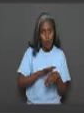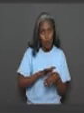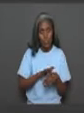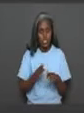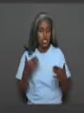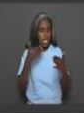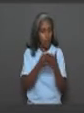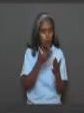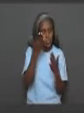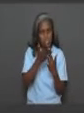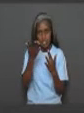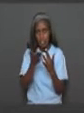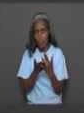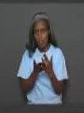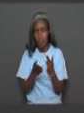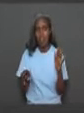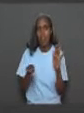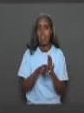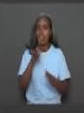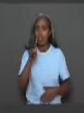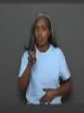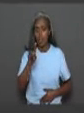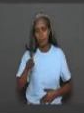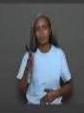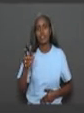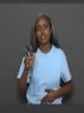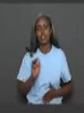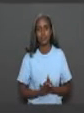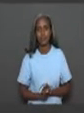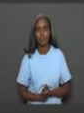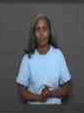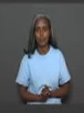the closed interval negative 1, 3.